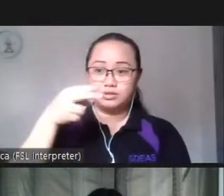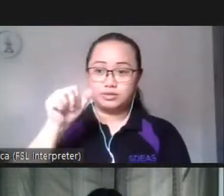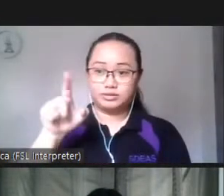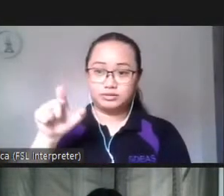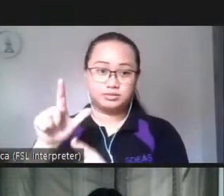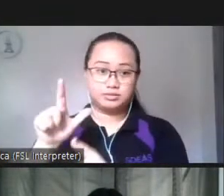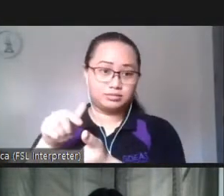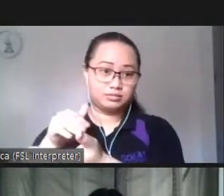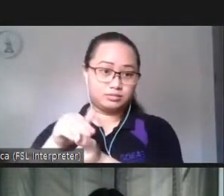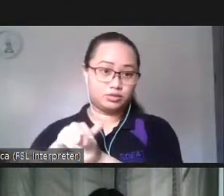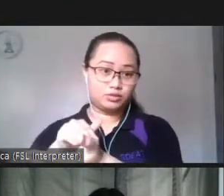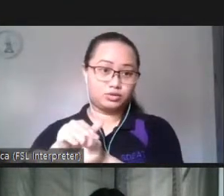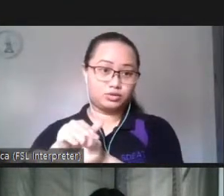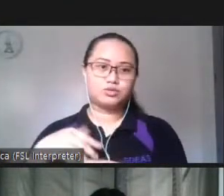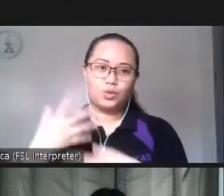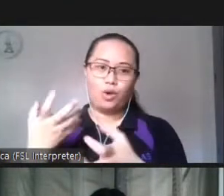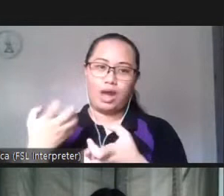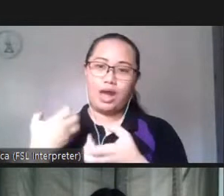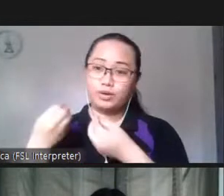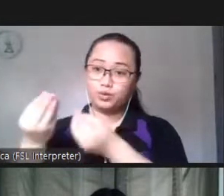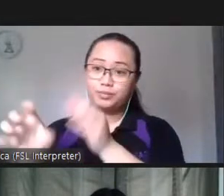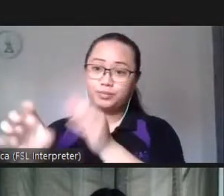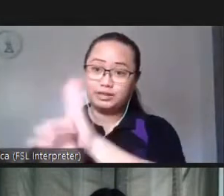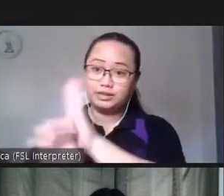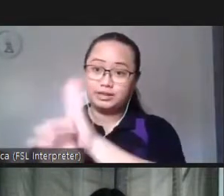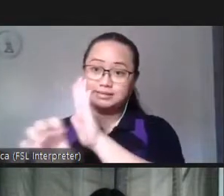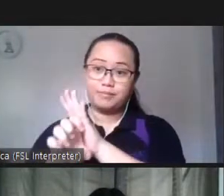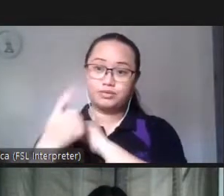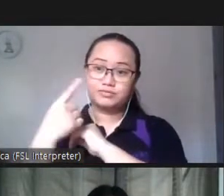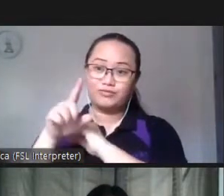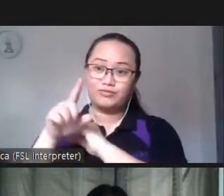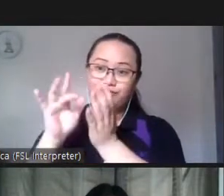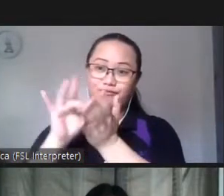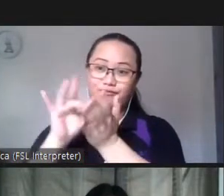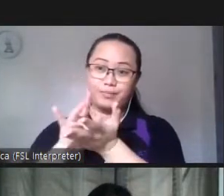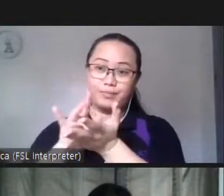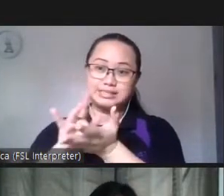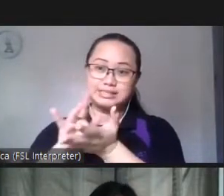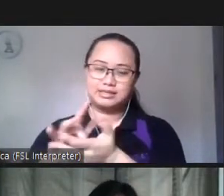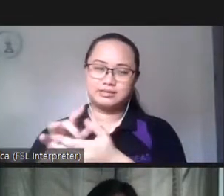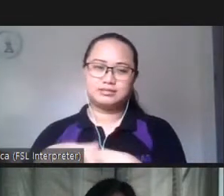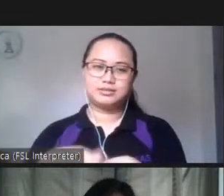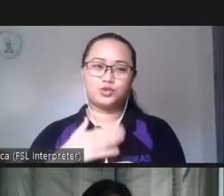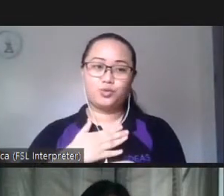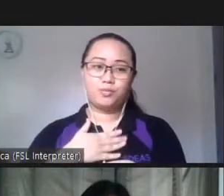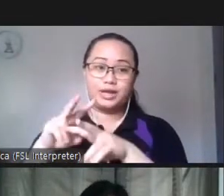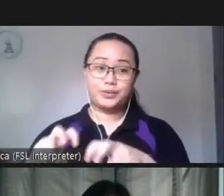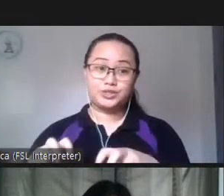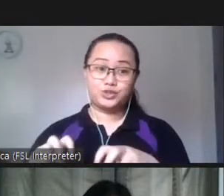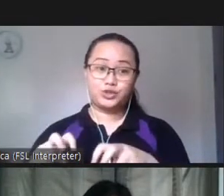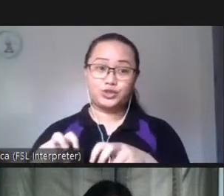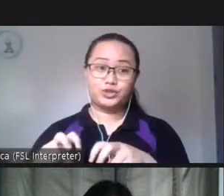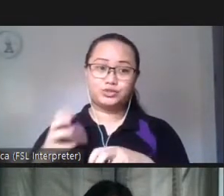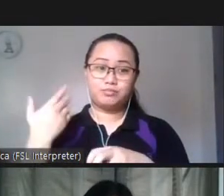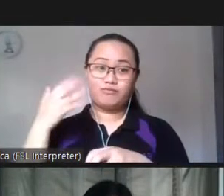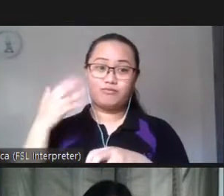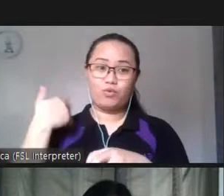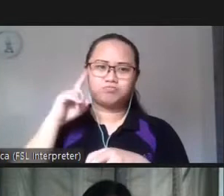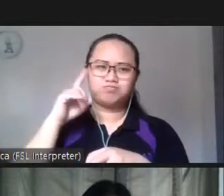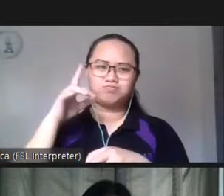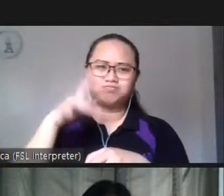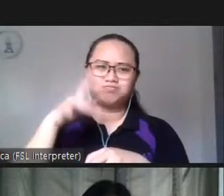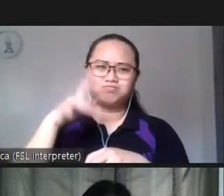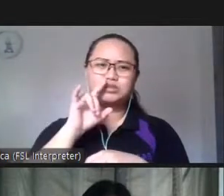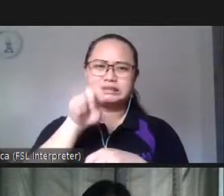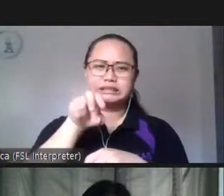give an example in the case of pharmacy. In the course of my research, kailangan i-identify muna natin what